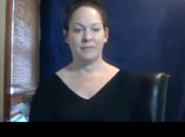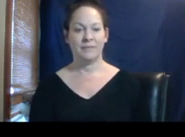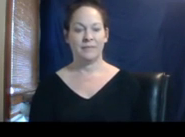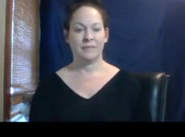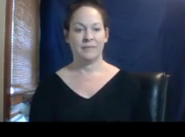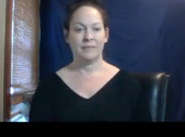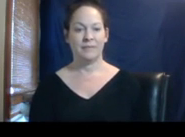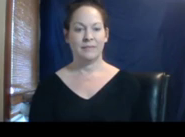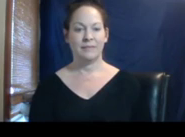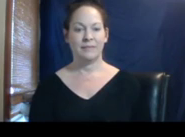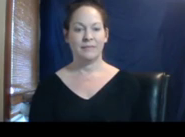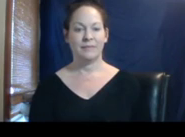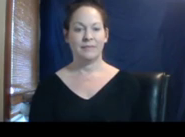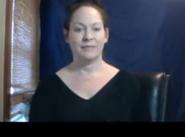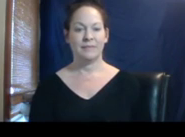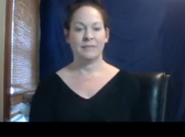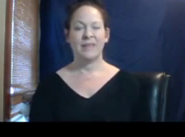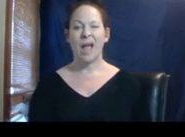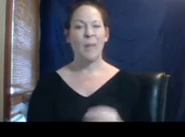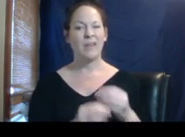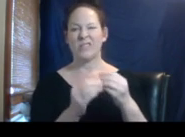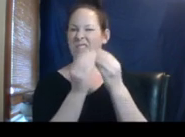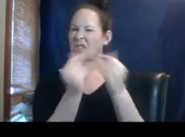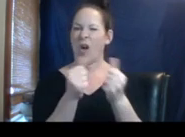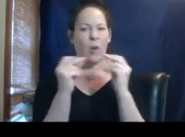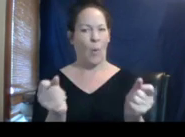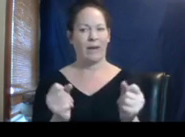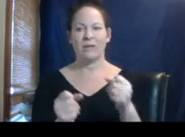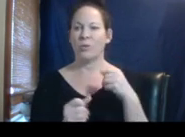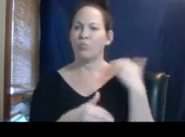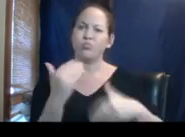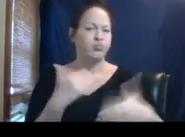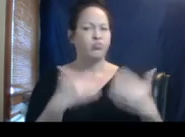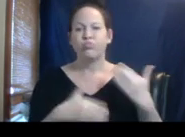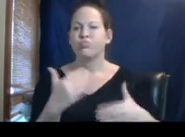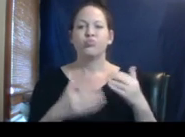x cubed. I'm going to do this one a little quick because I want to